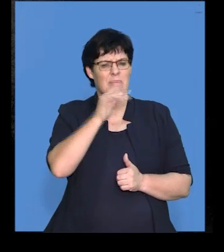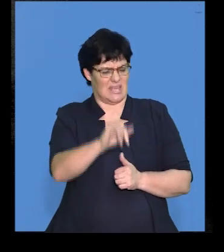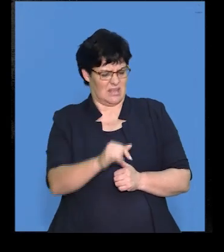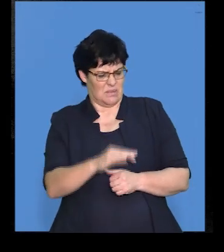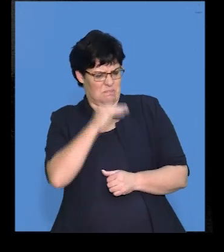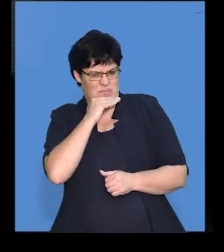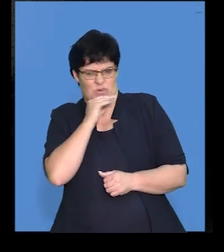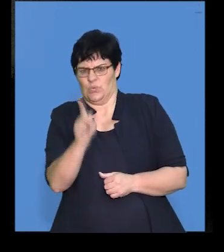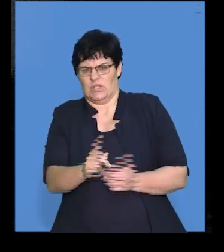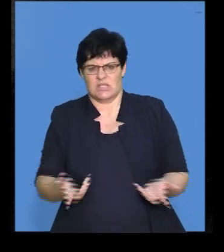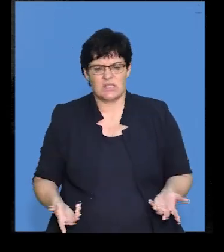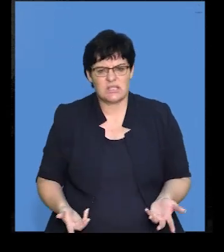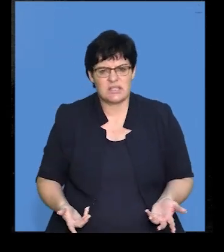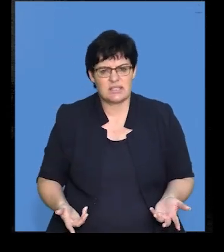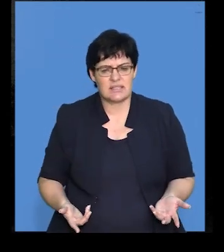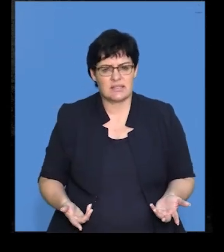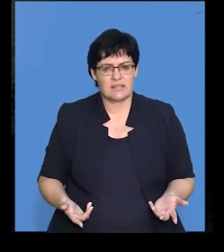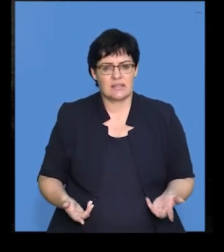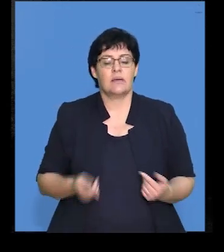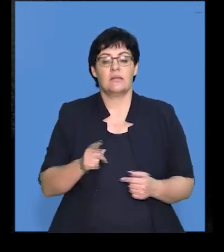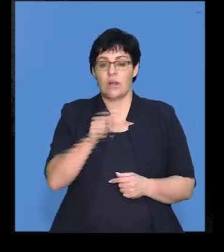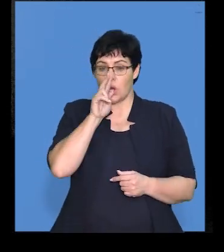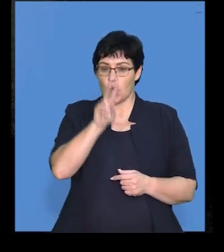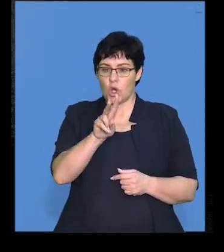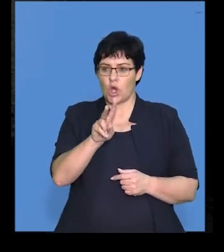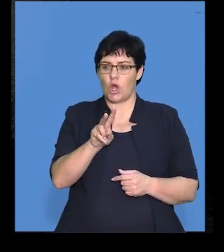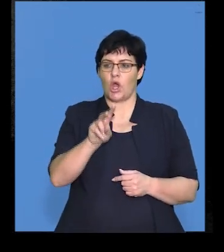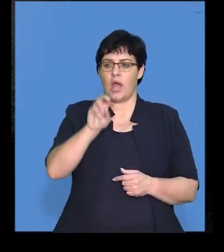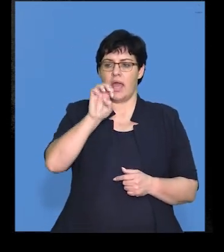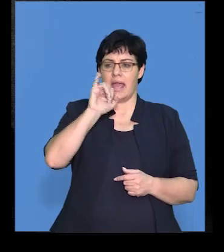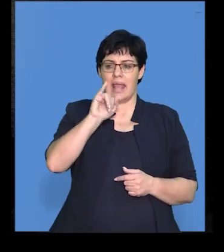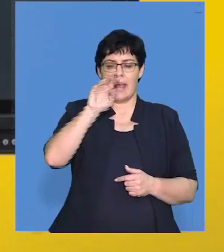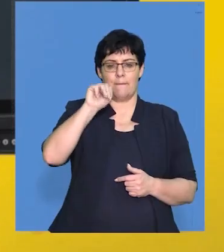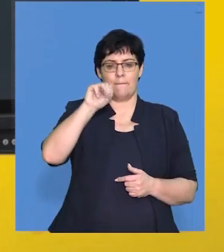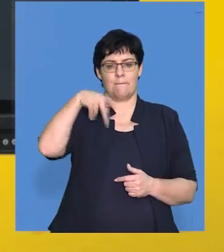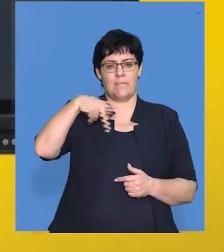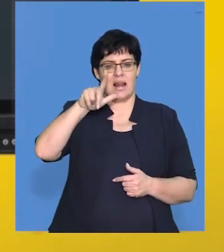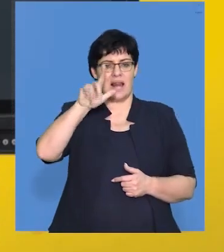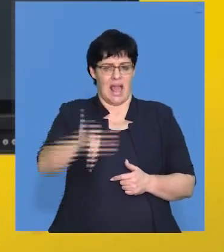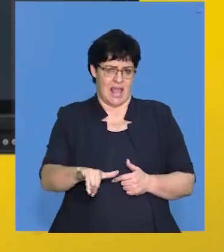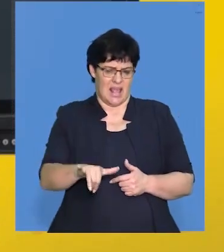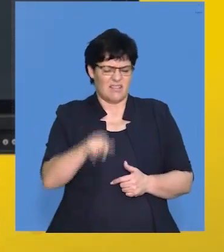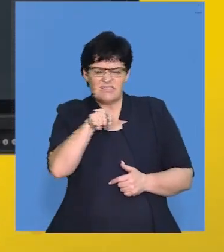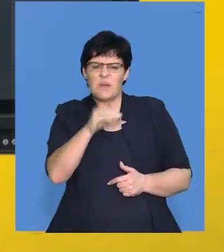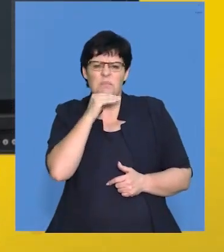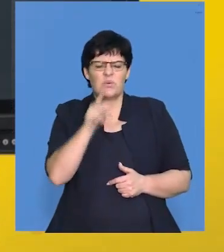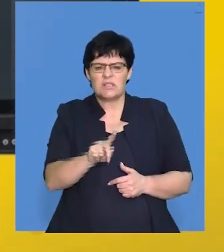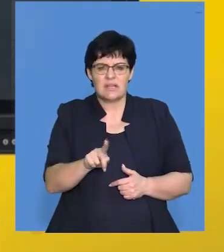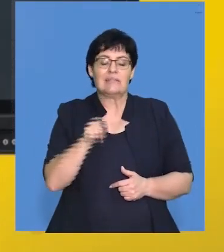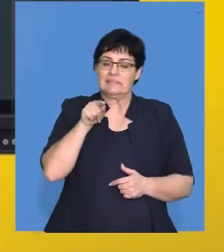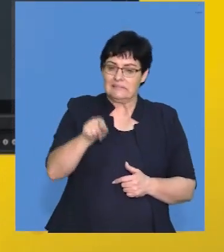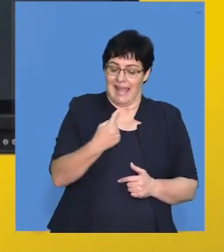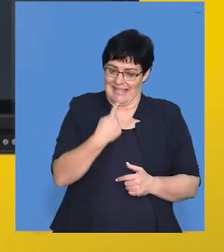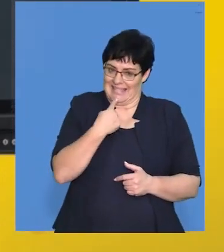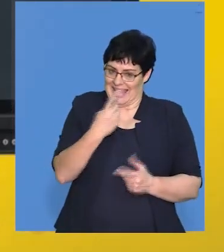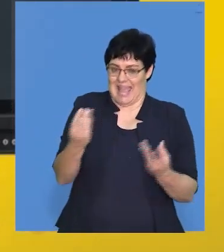Tammy imply? I need you to look at this word imply. To imply basically means that